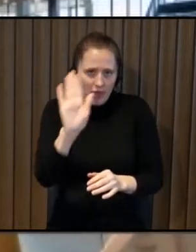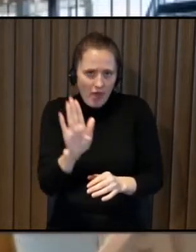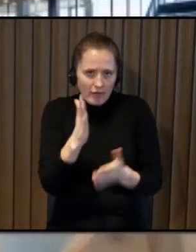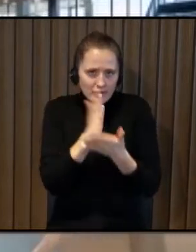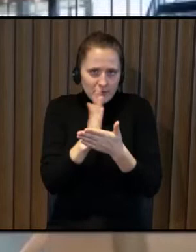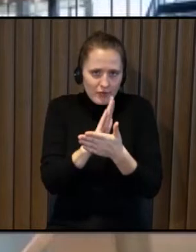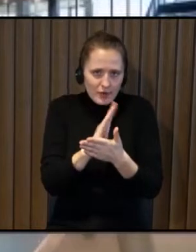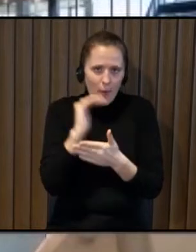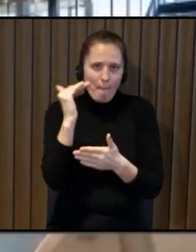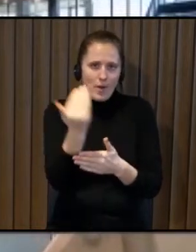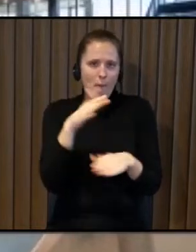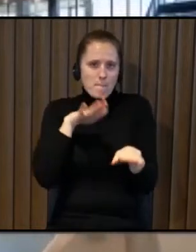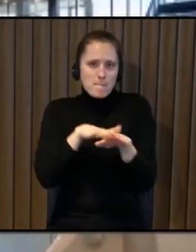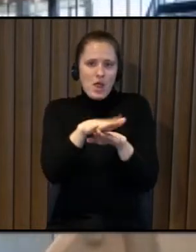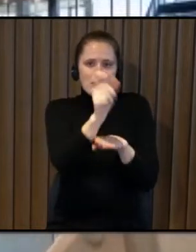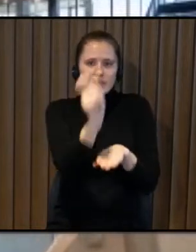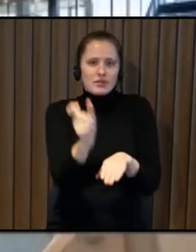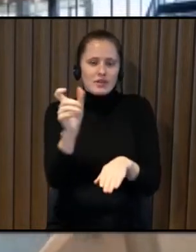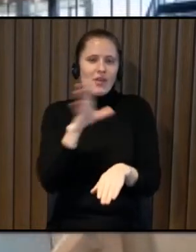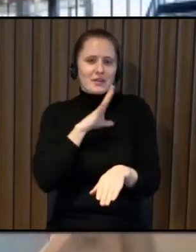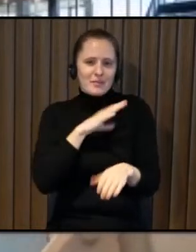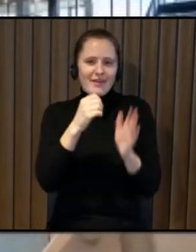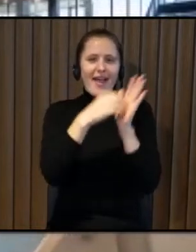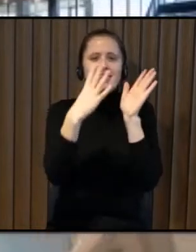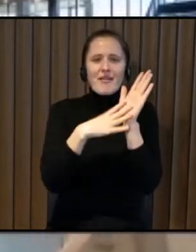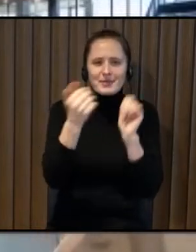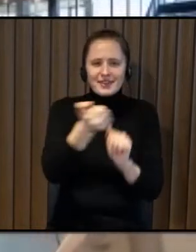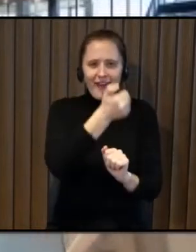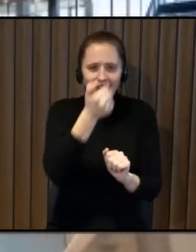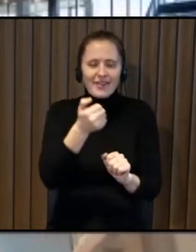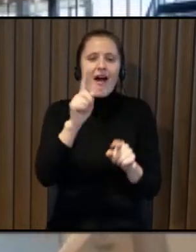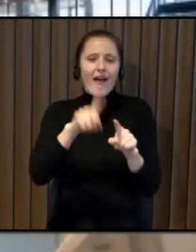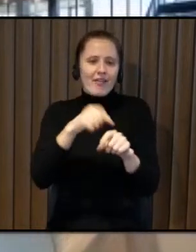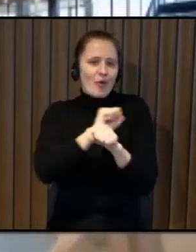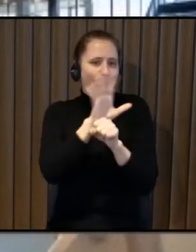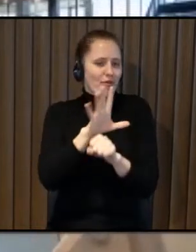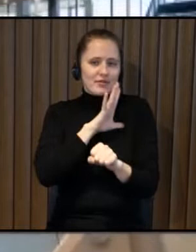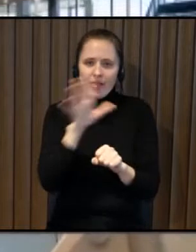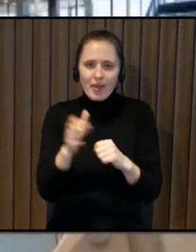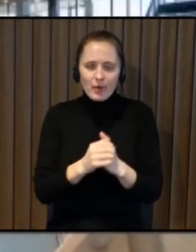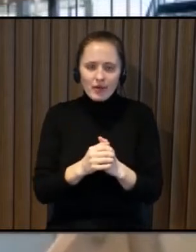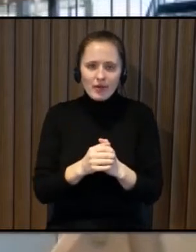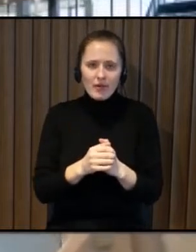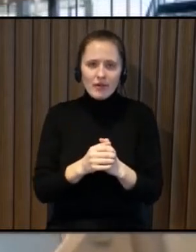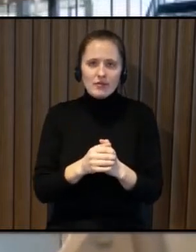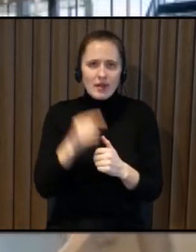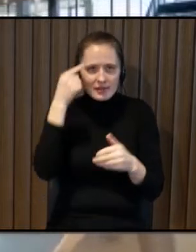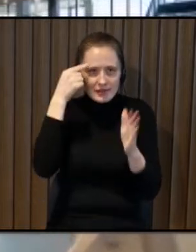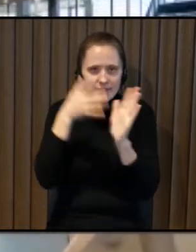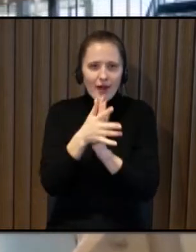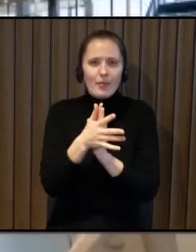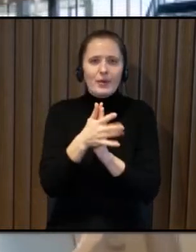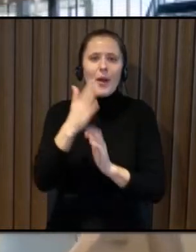sounded. And I was surprised because the office was full of people. That was in 2019,